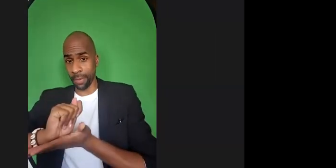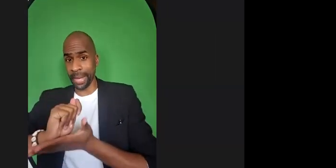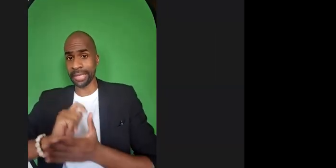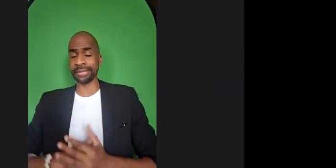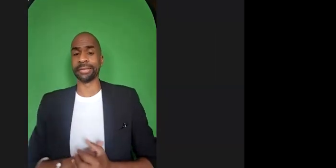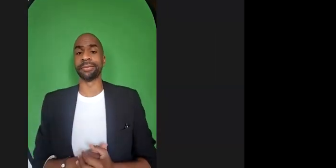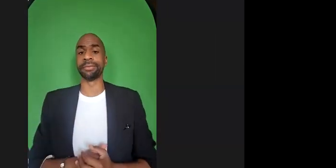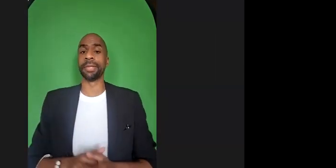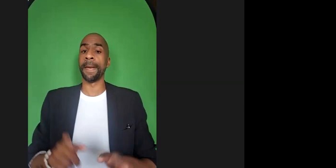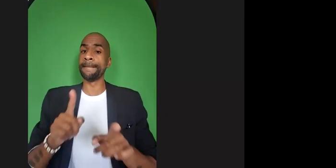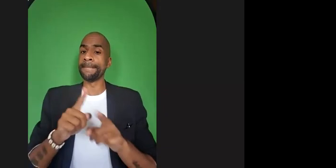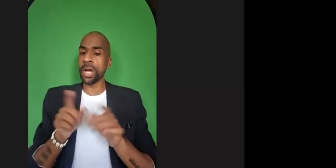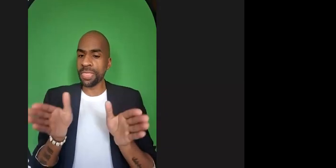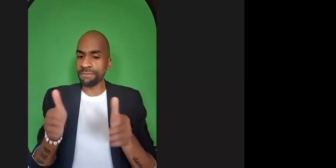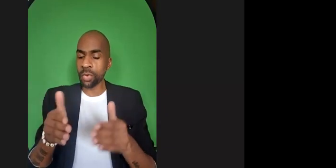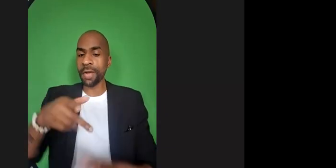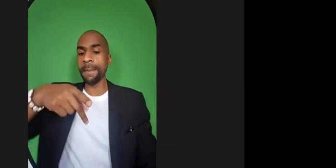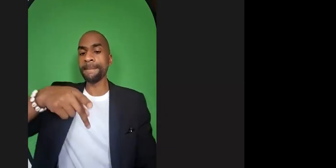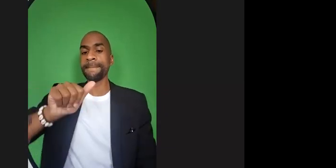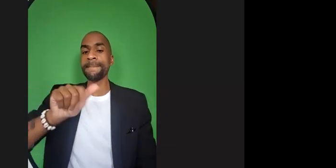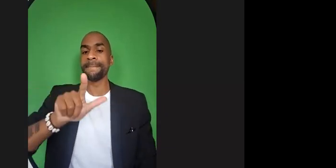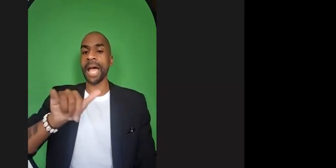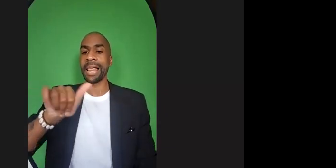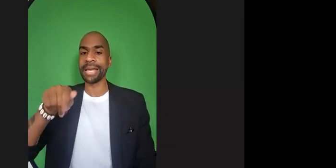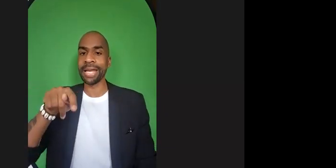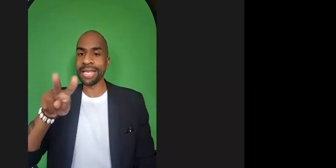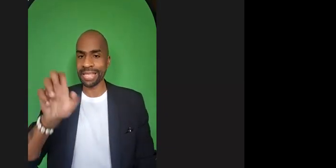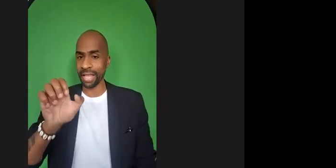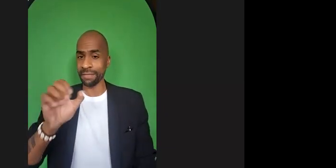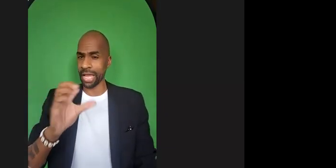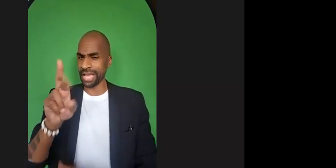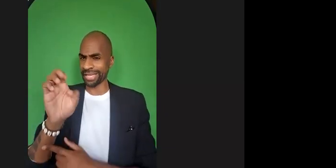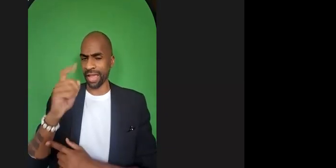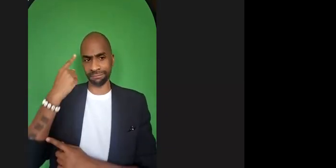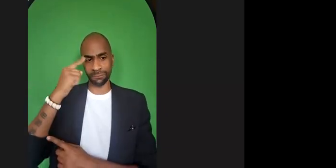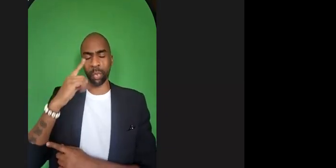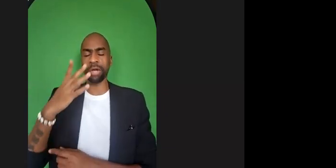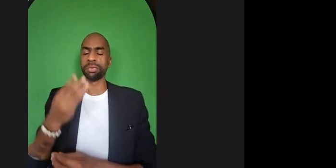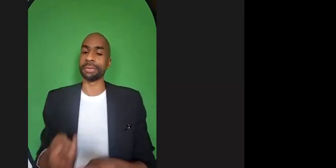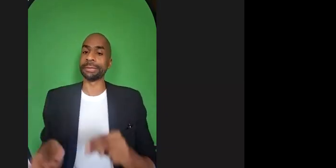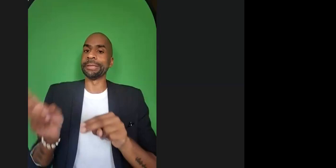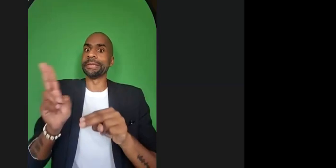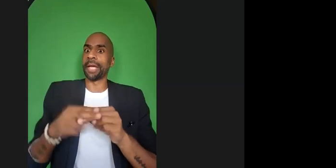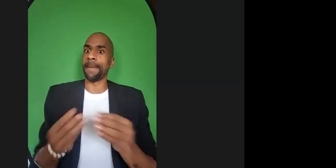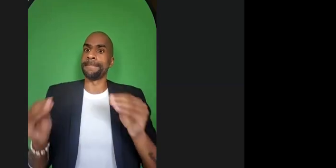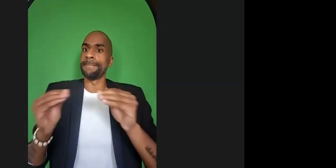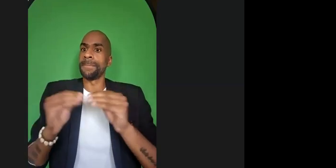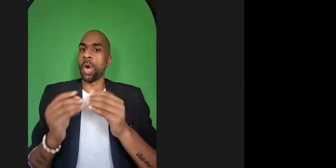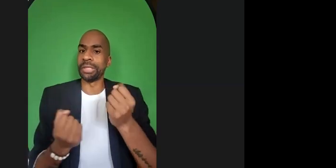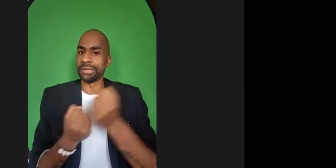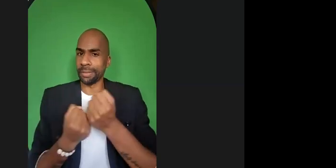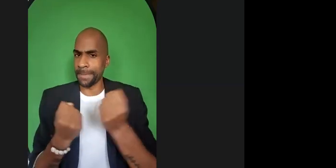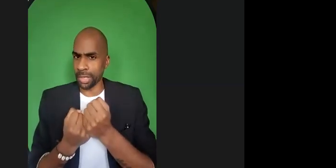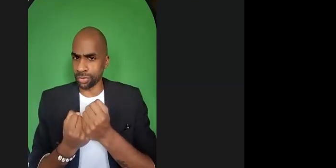But our focus in palliative care is to provide that extra layer of support to people and families facing this devastating illness.